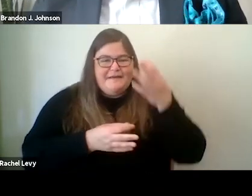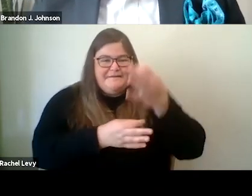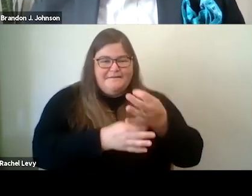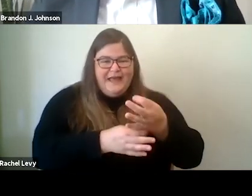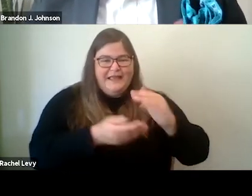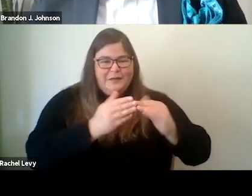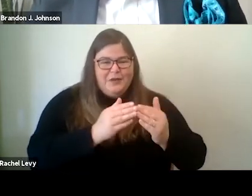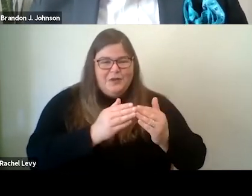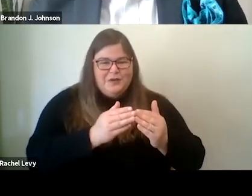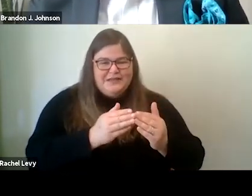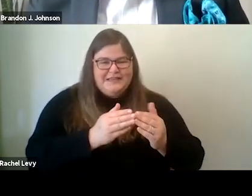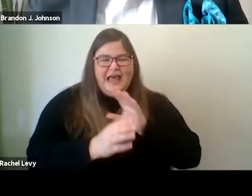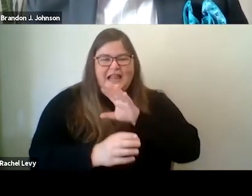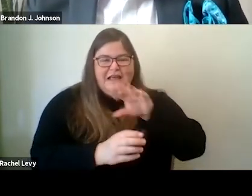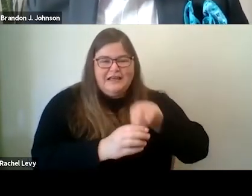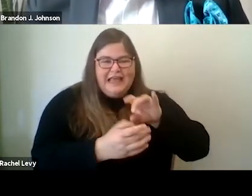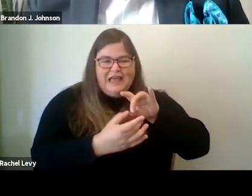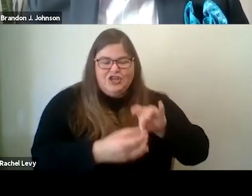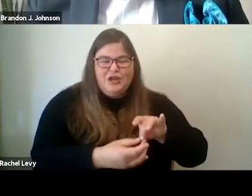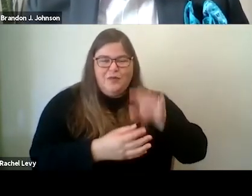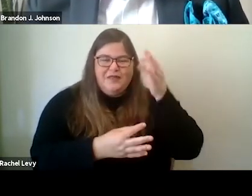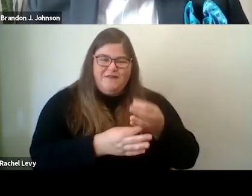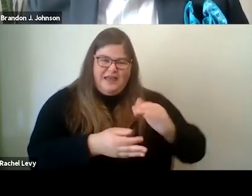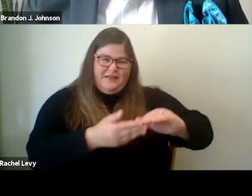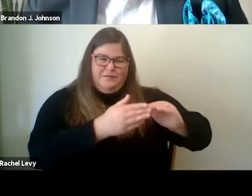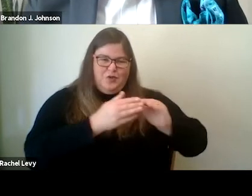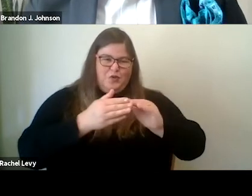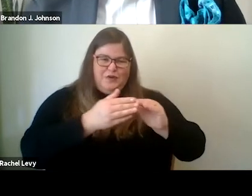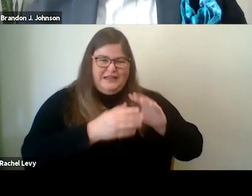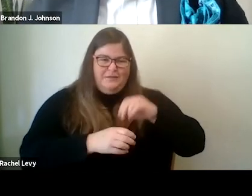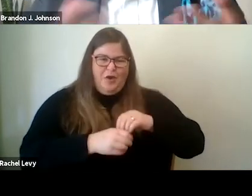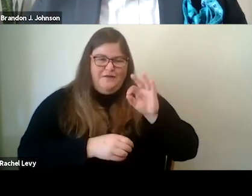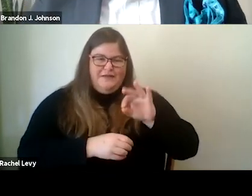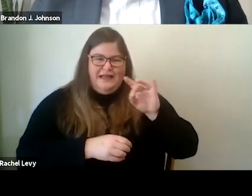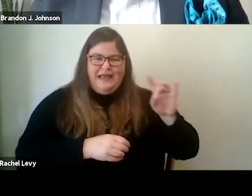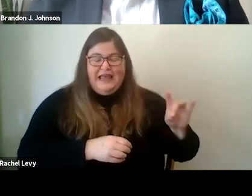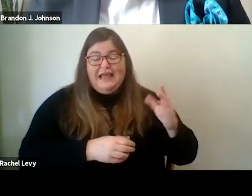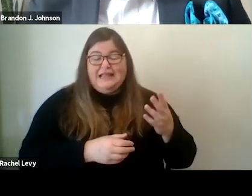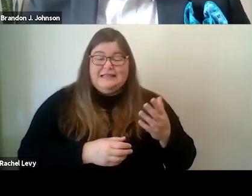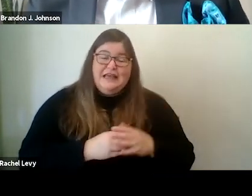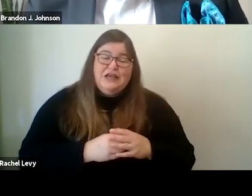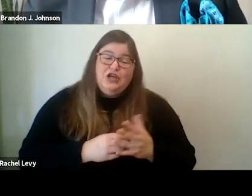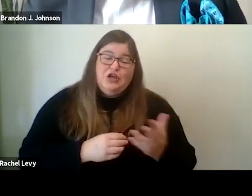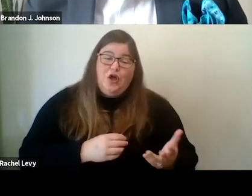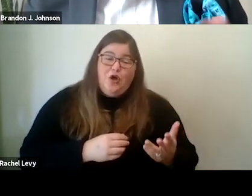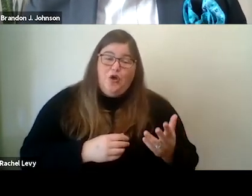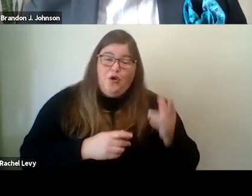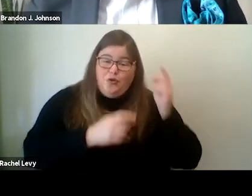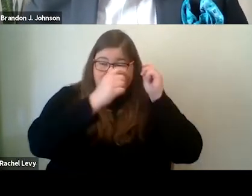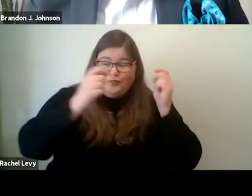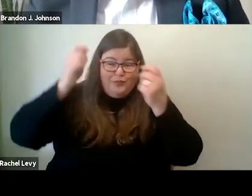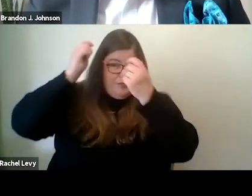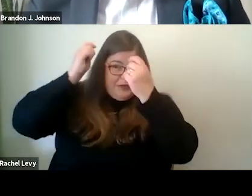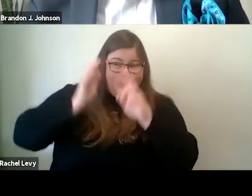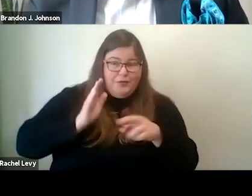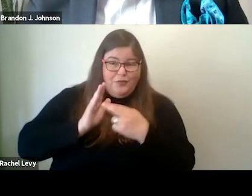and engaging with faith communities as a part of 988. And so I'm putting on my role of being the